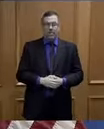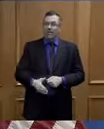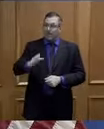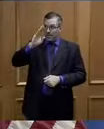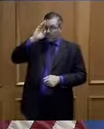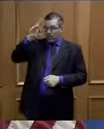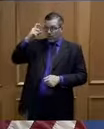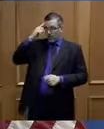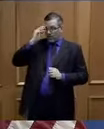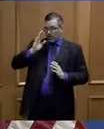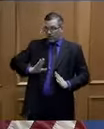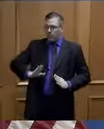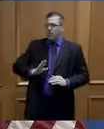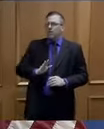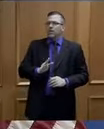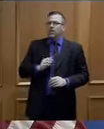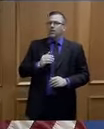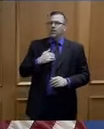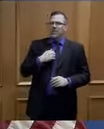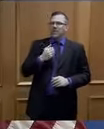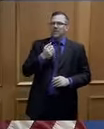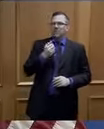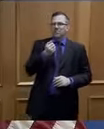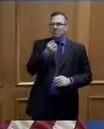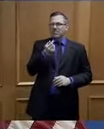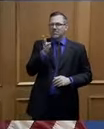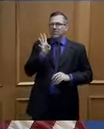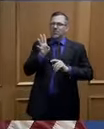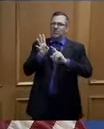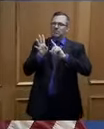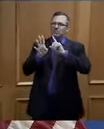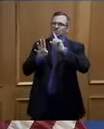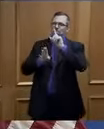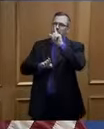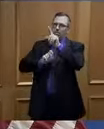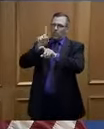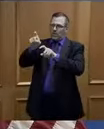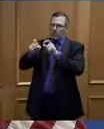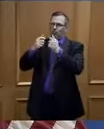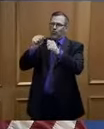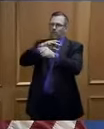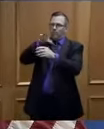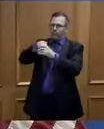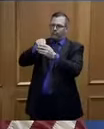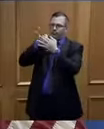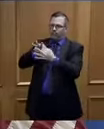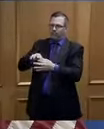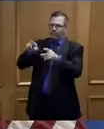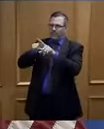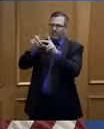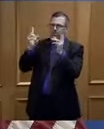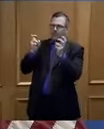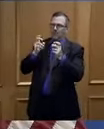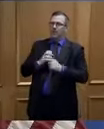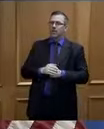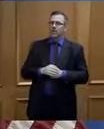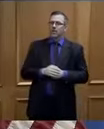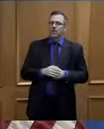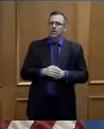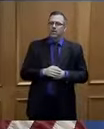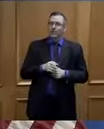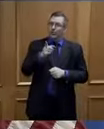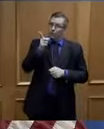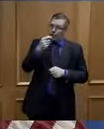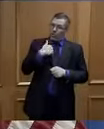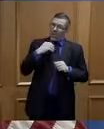Governor. Had a several-part question here, but all on the same topic. One is, do you have figures, and what are